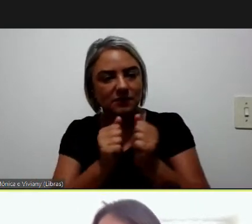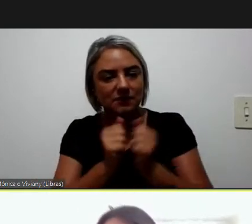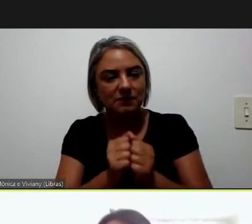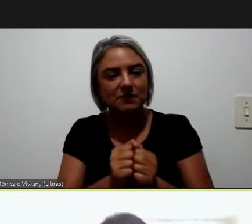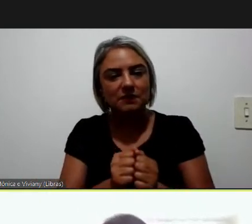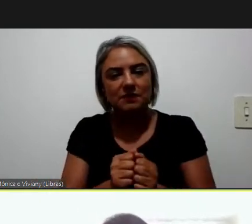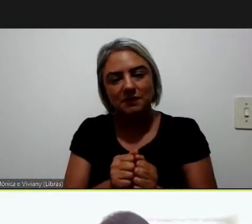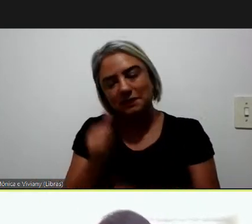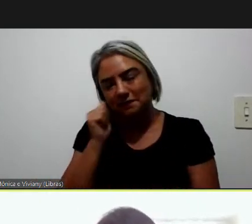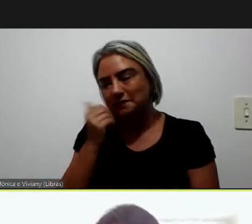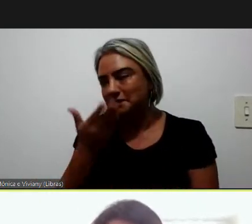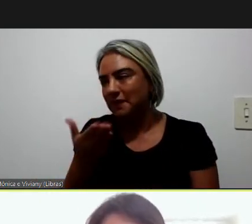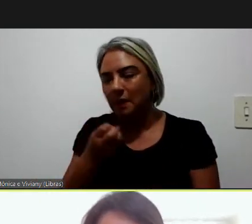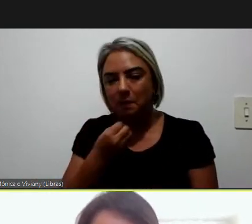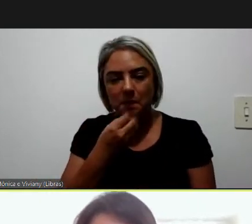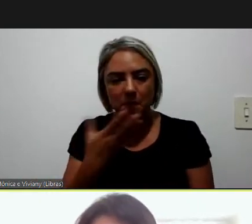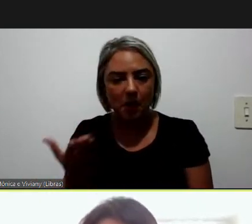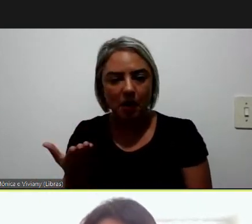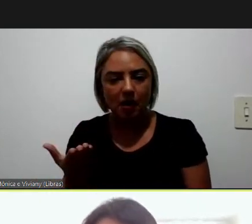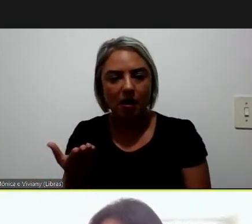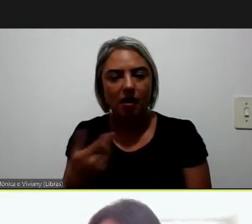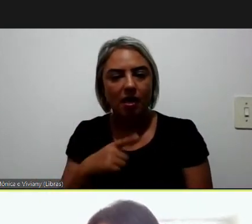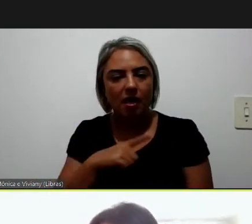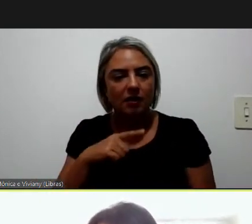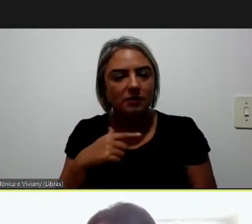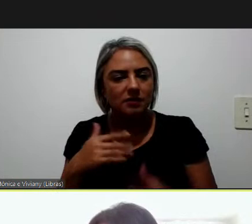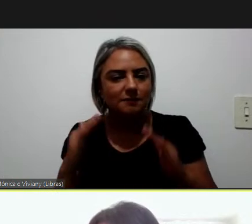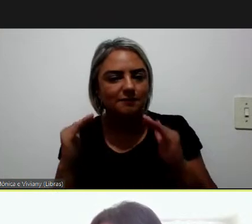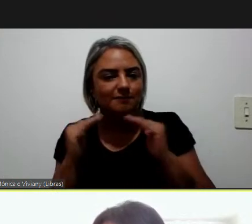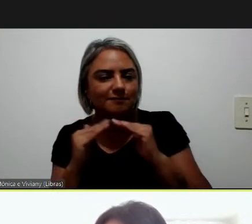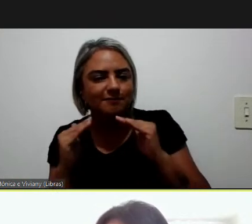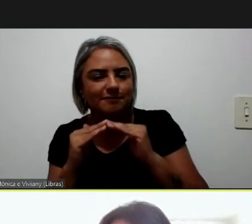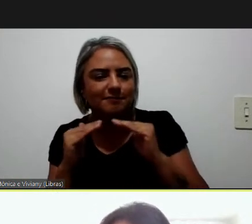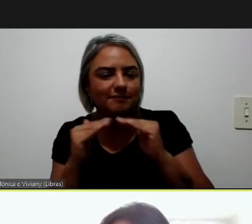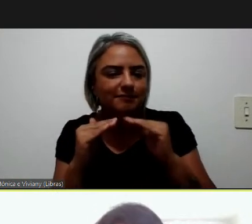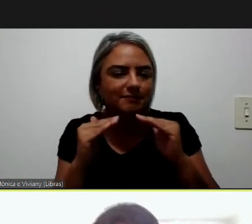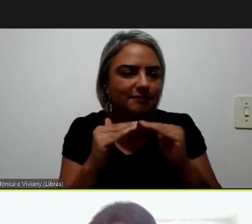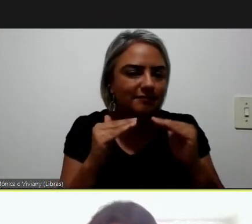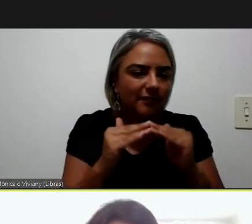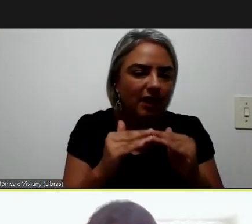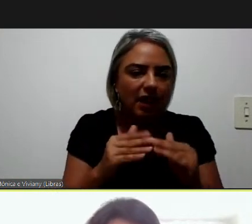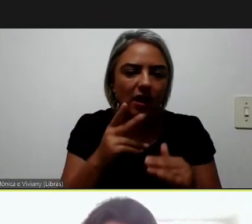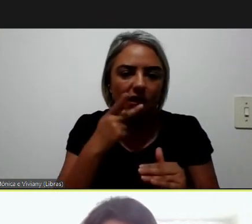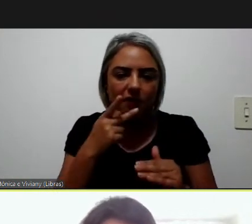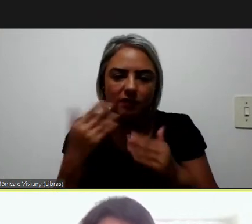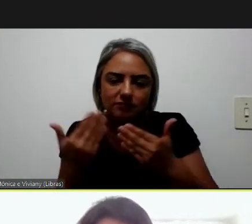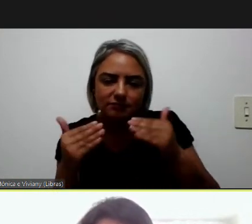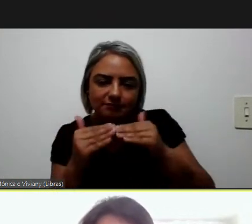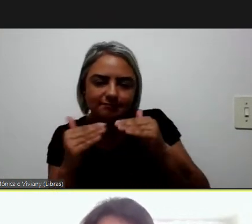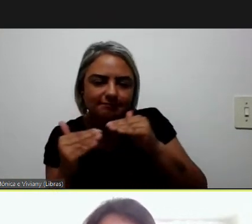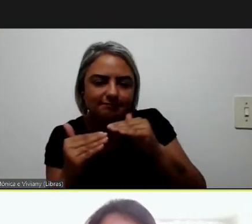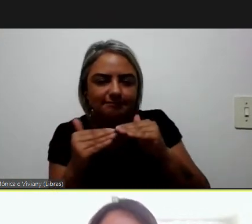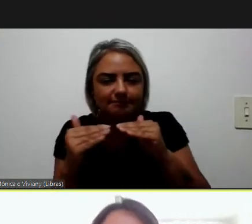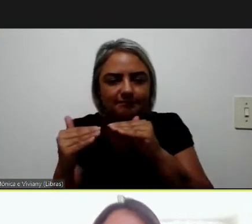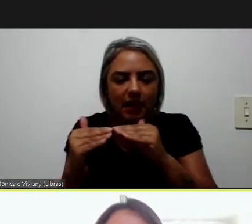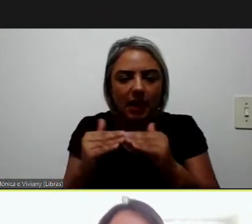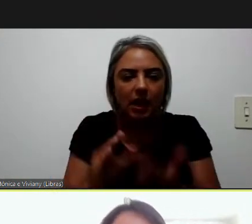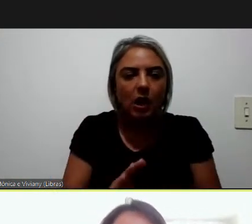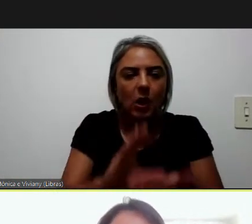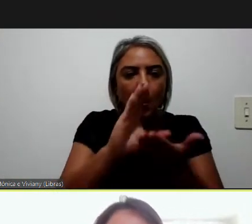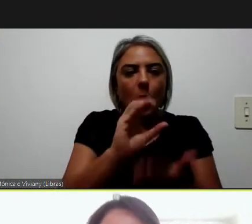work together, it's very nice to see how we are very well